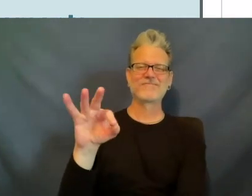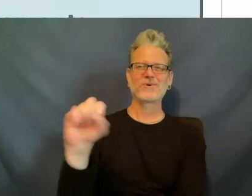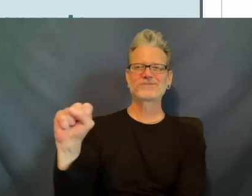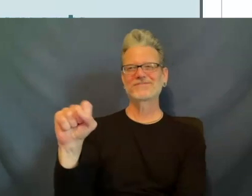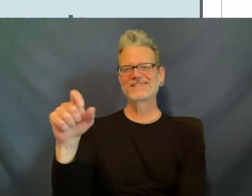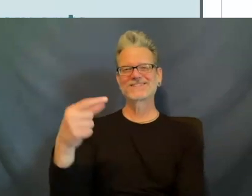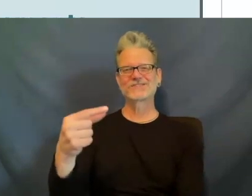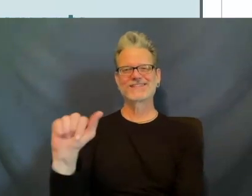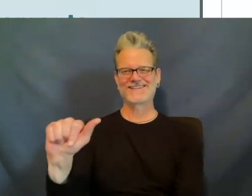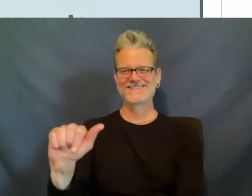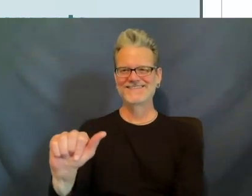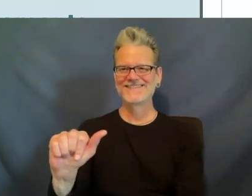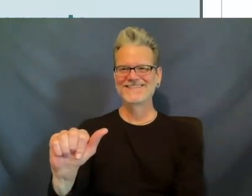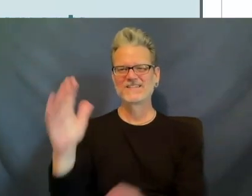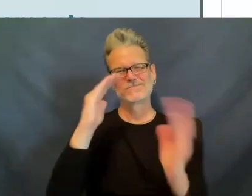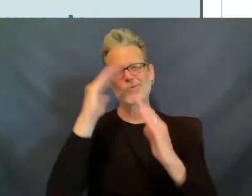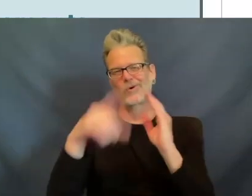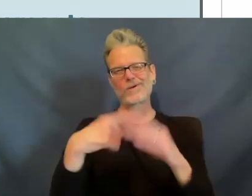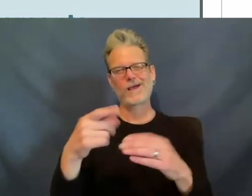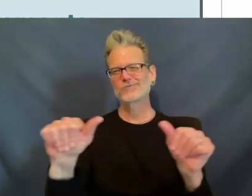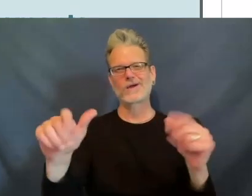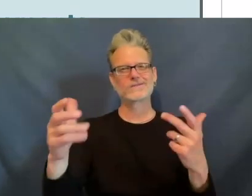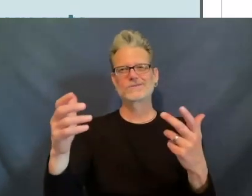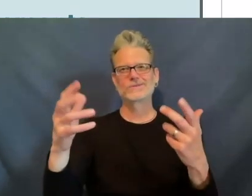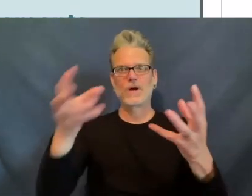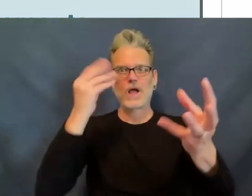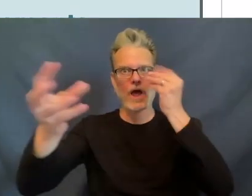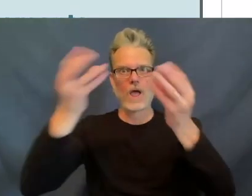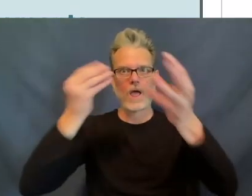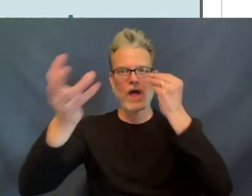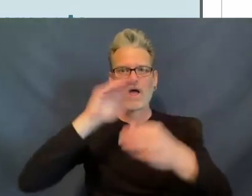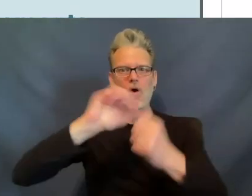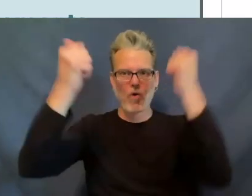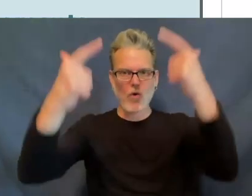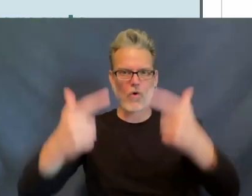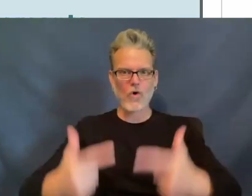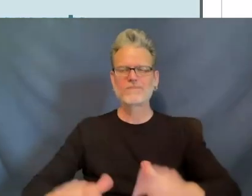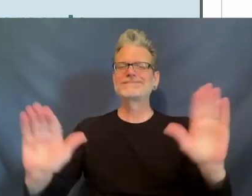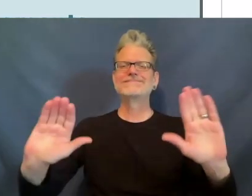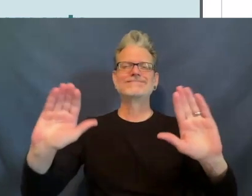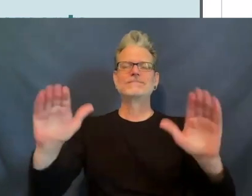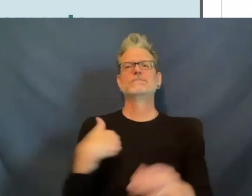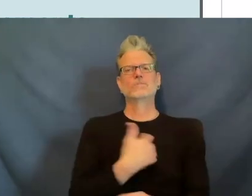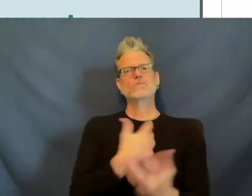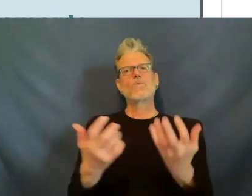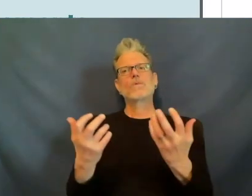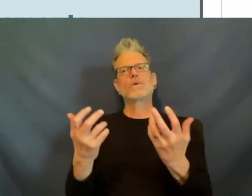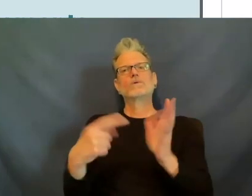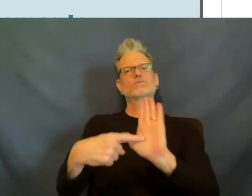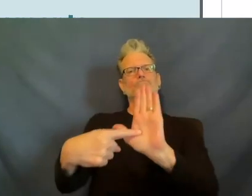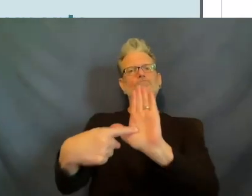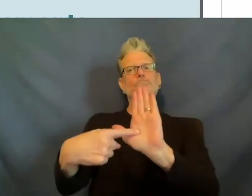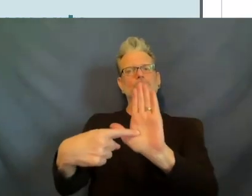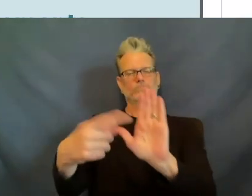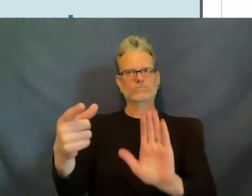agreement tools. Don't worry about trying to absorb all of these. We just want to point out that the Forest Service has a lot